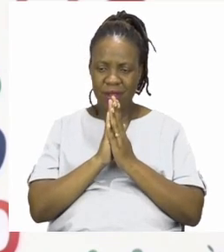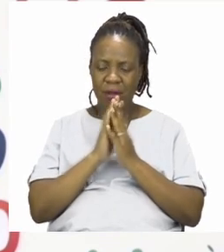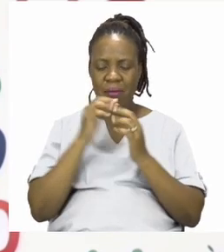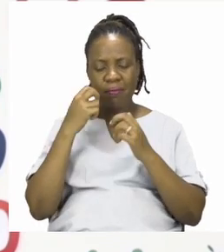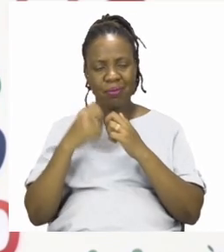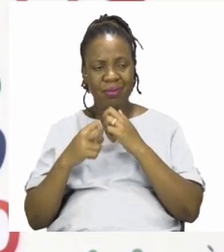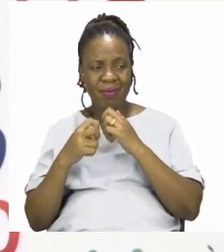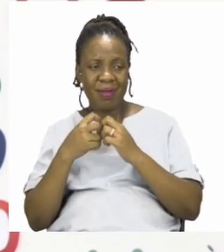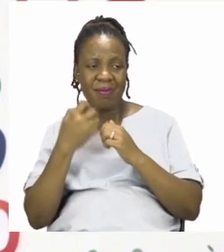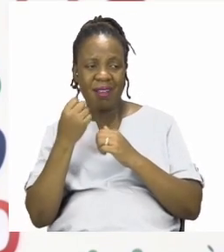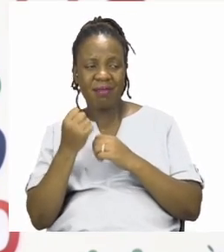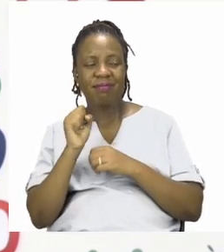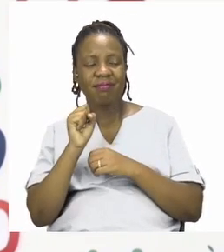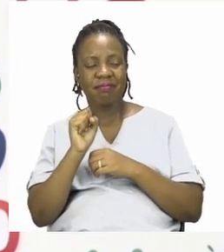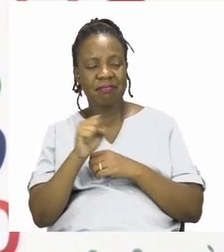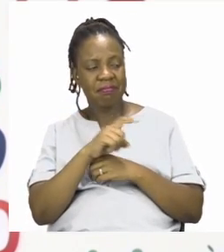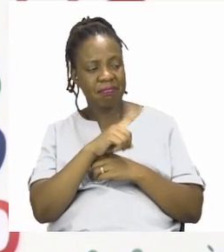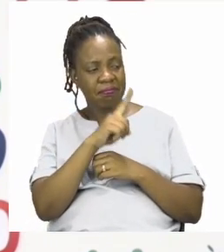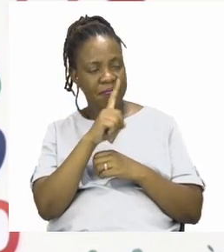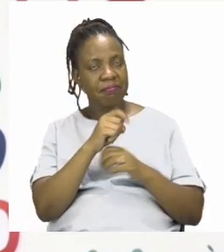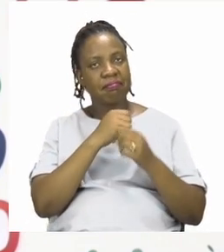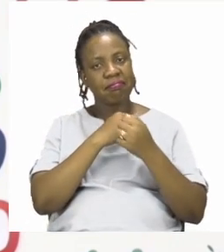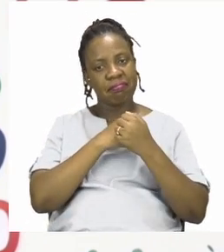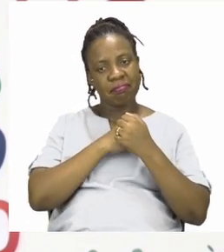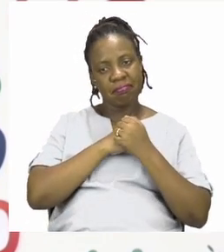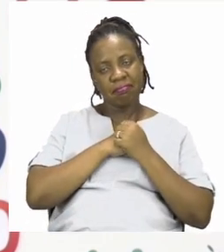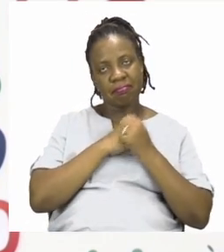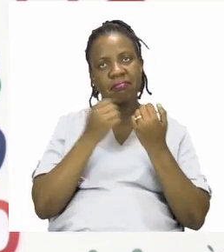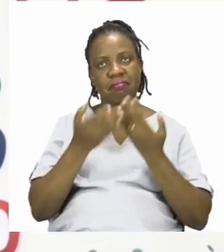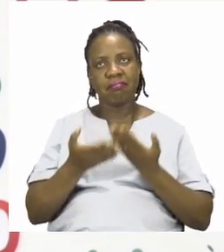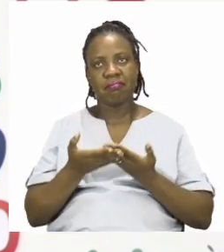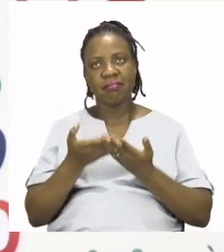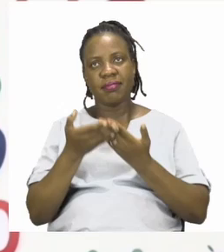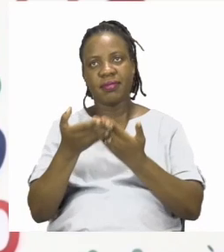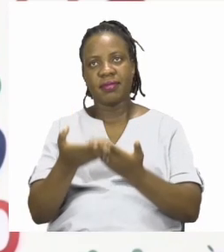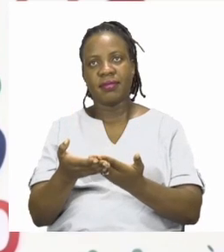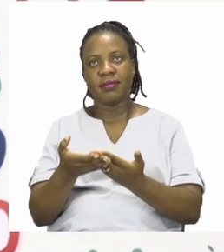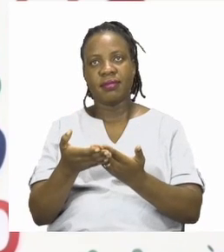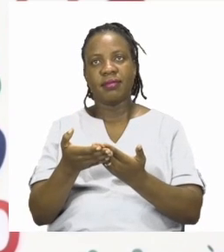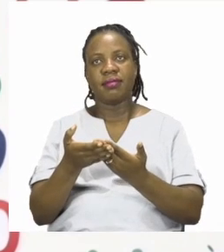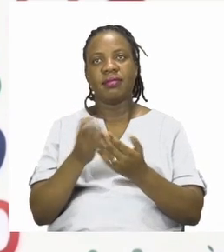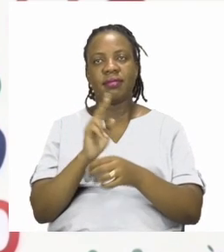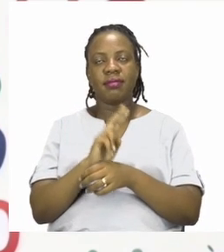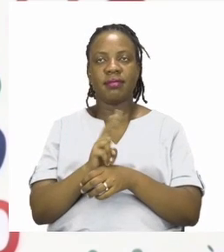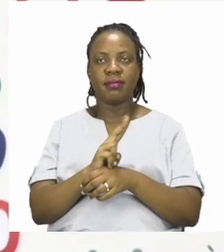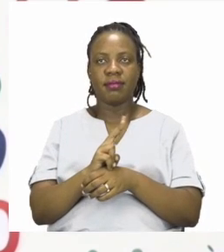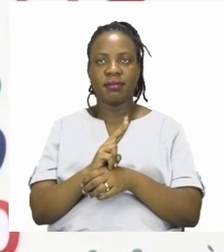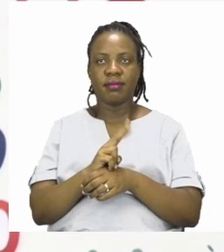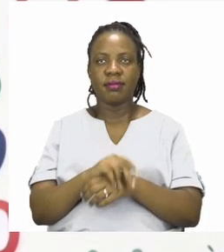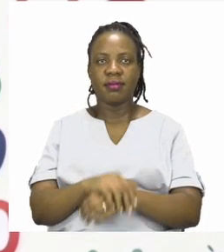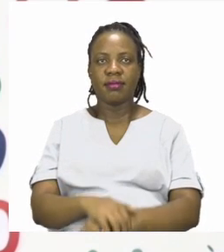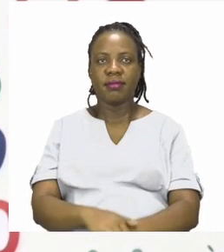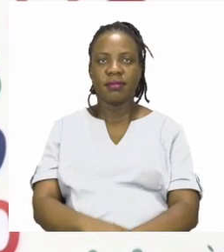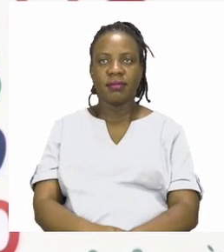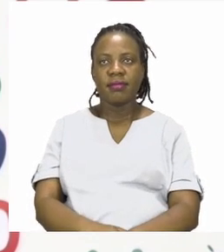grown-up for help. Now enjoy everyone. I will see you after this break.